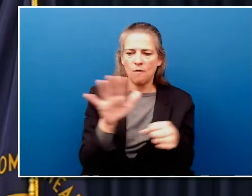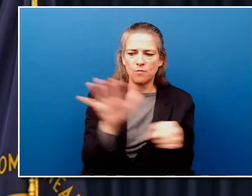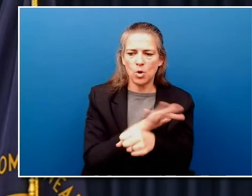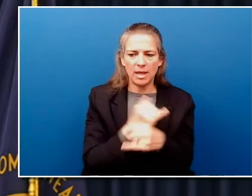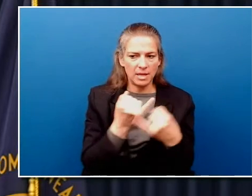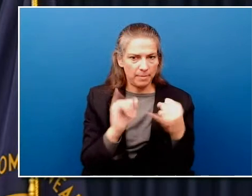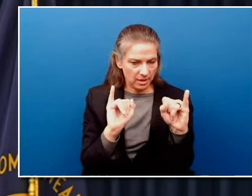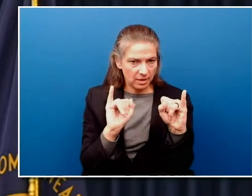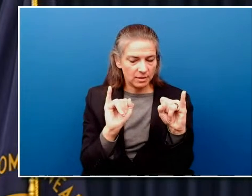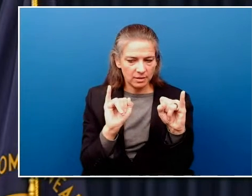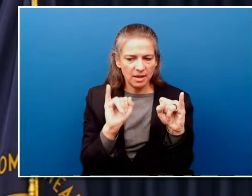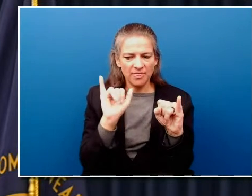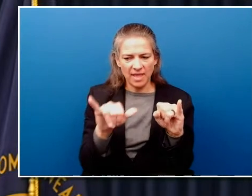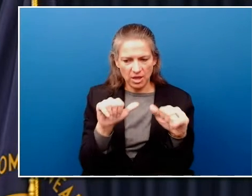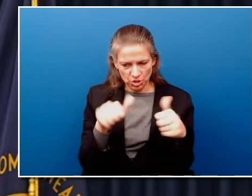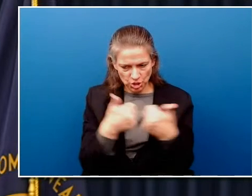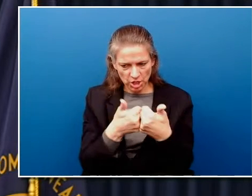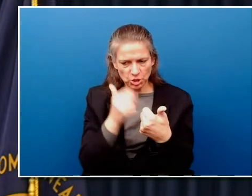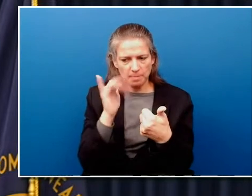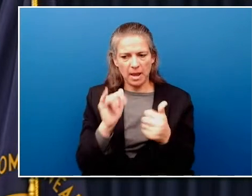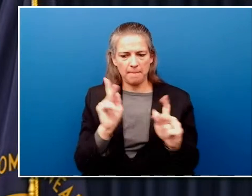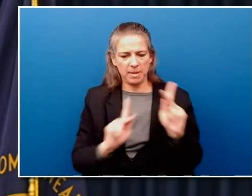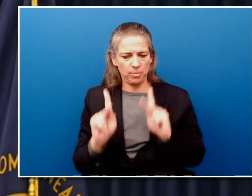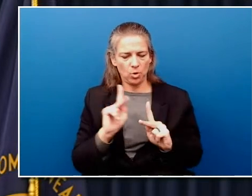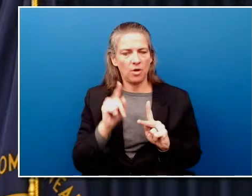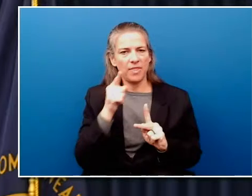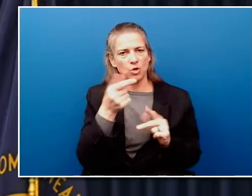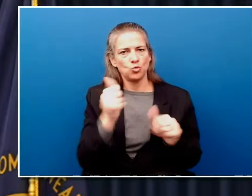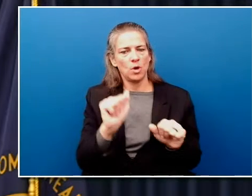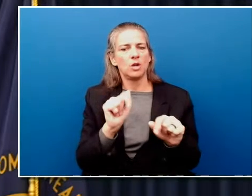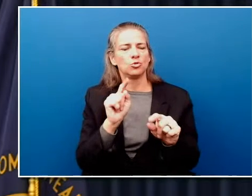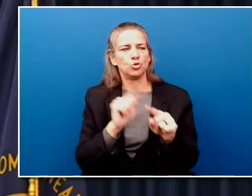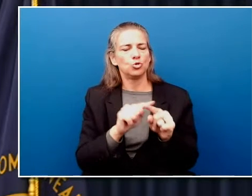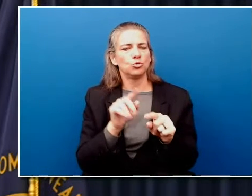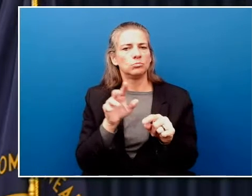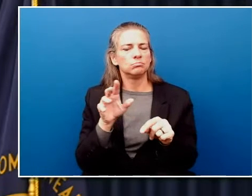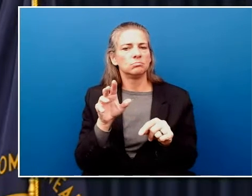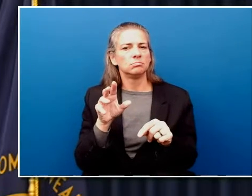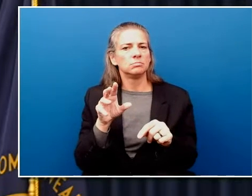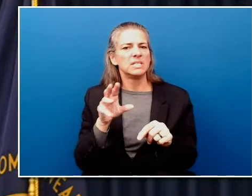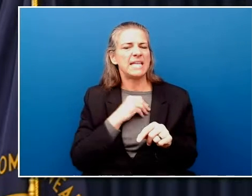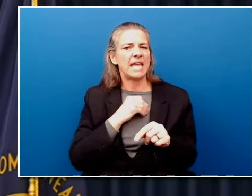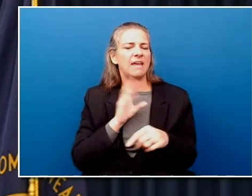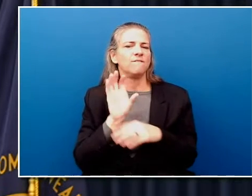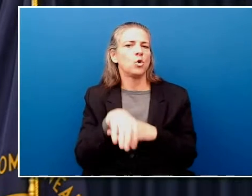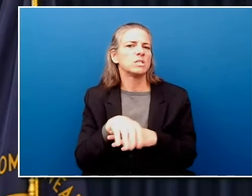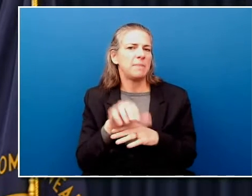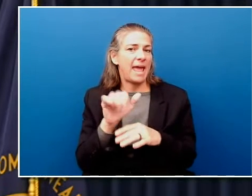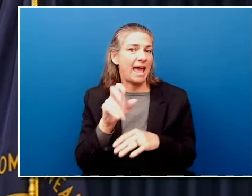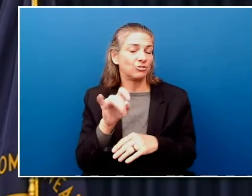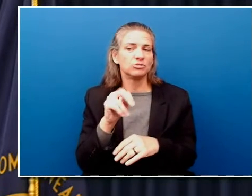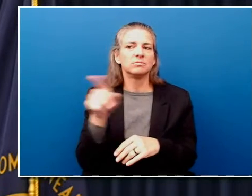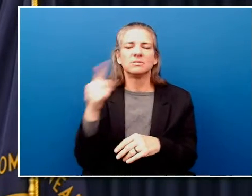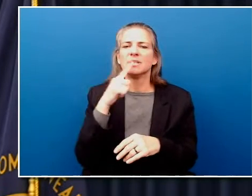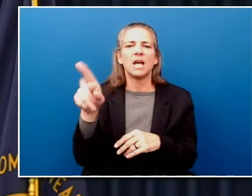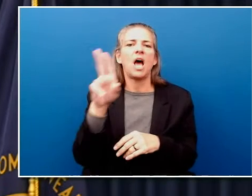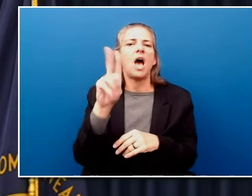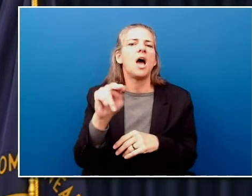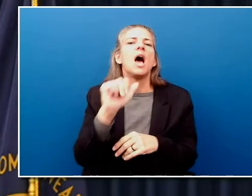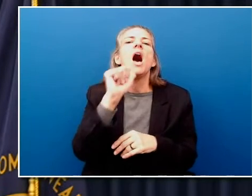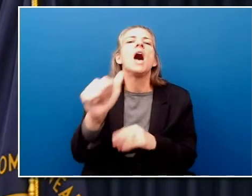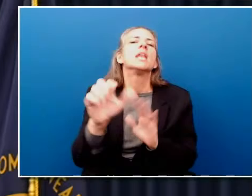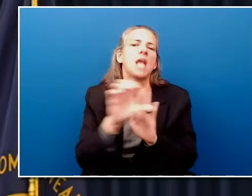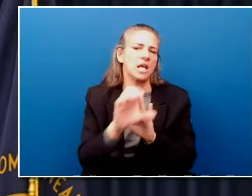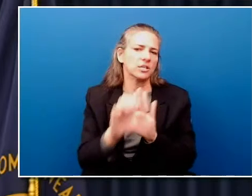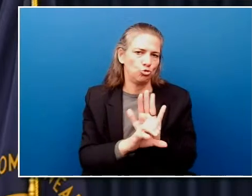That was challenged by individuals that they were trying to take enforcement actions on, and it was declared unconstitutional